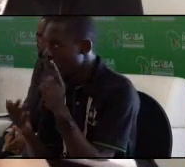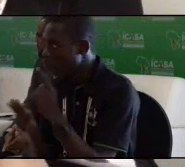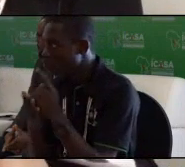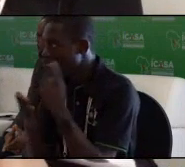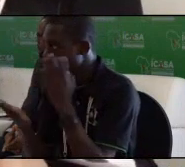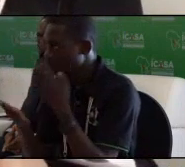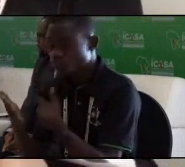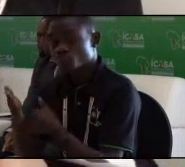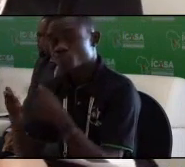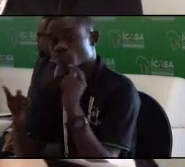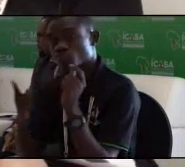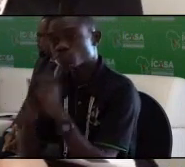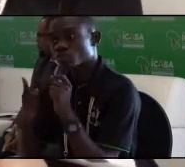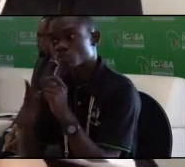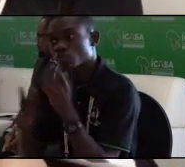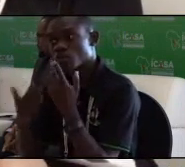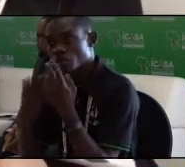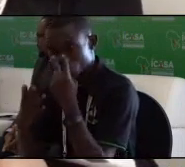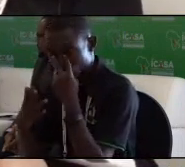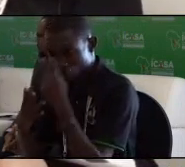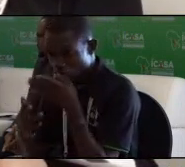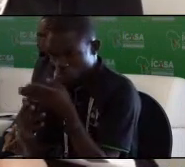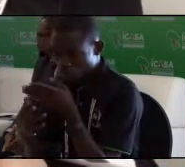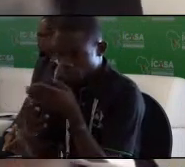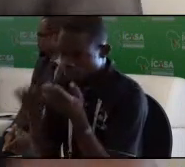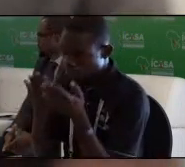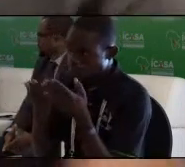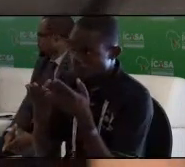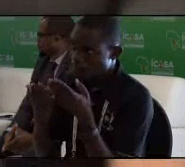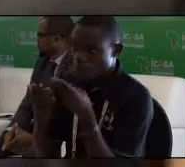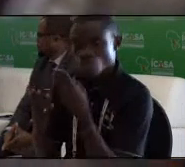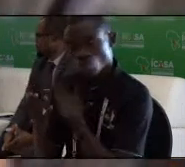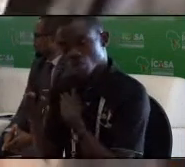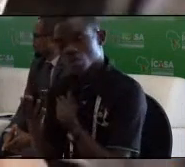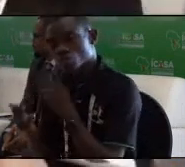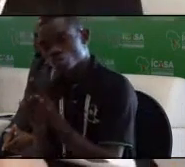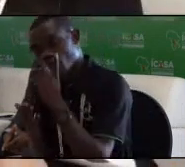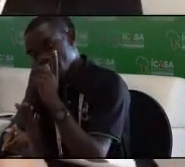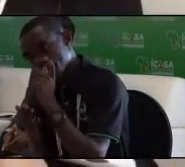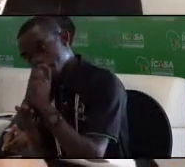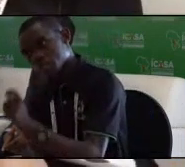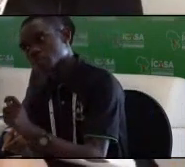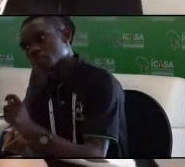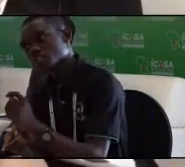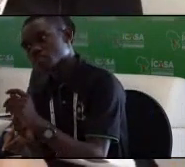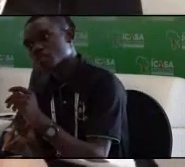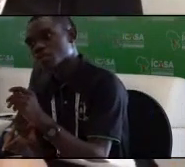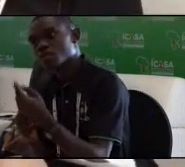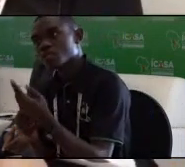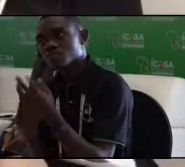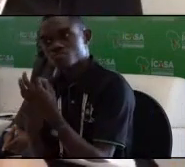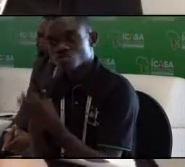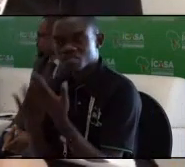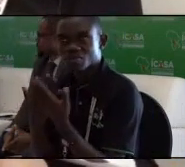blood-based, it gave you a vision of what can be. But as Karen has said, we promoted